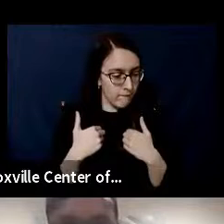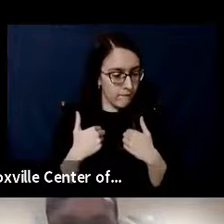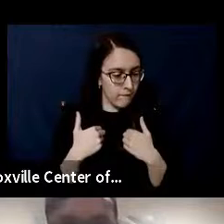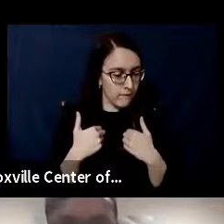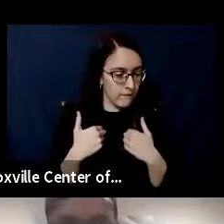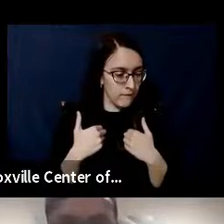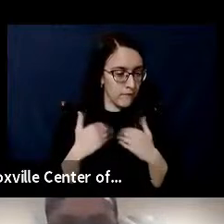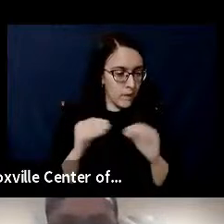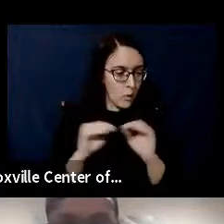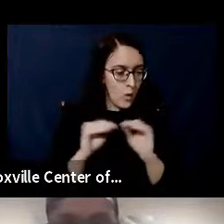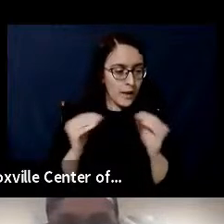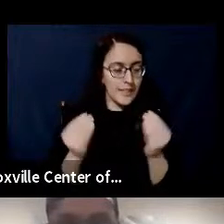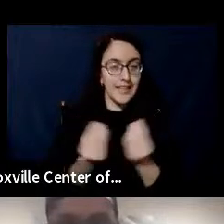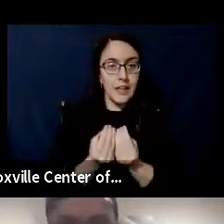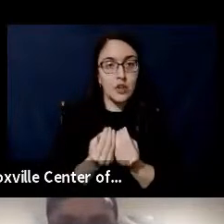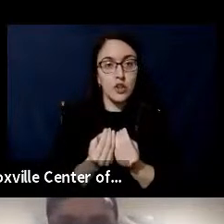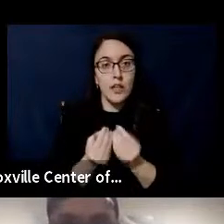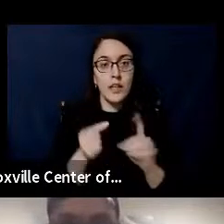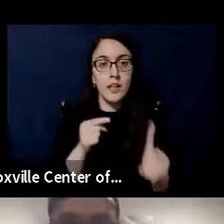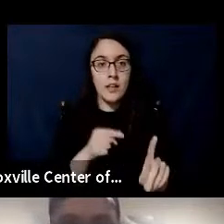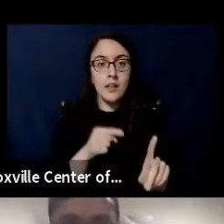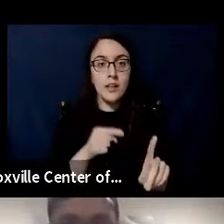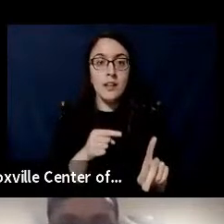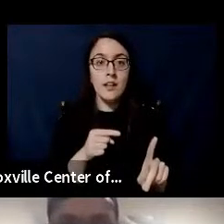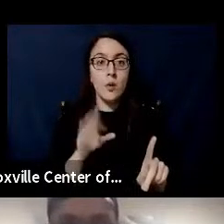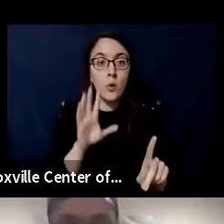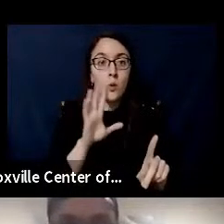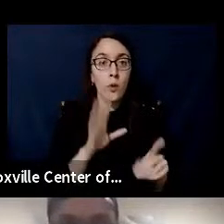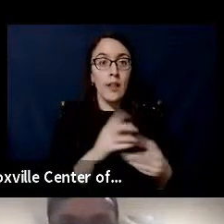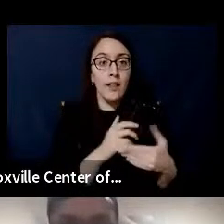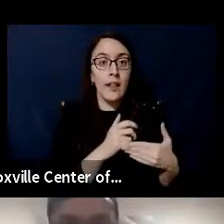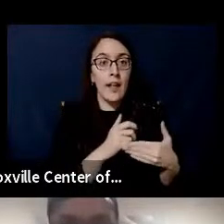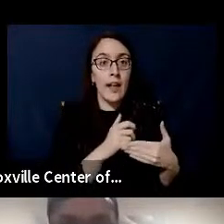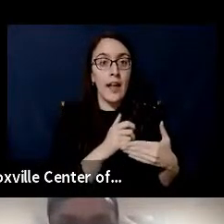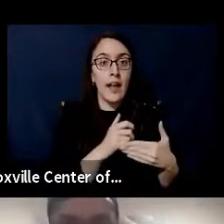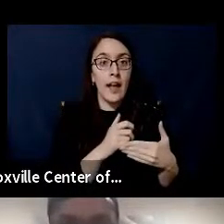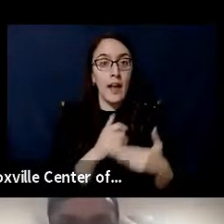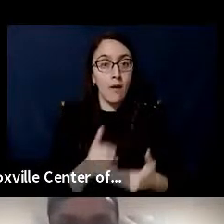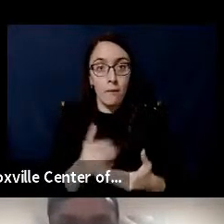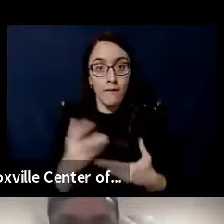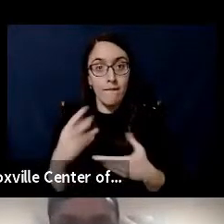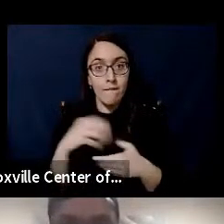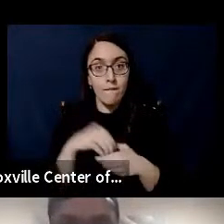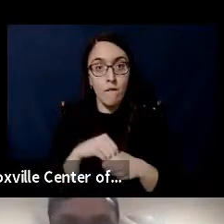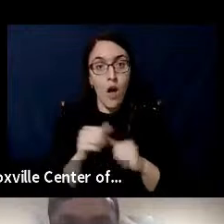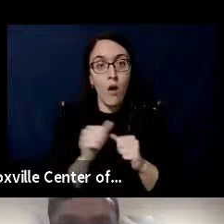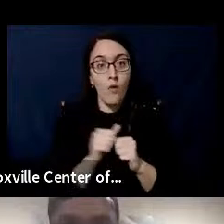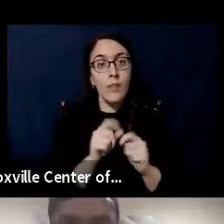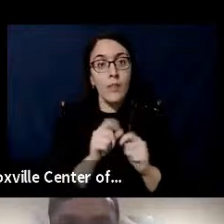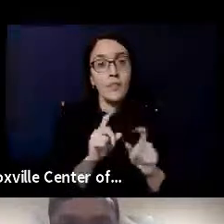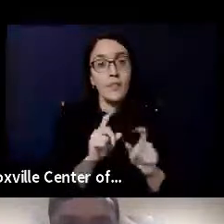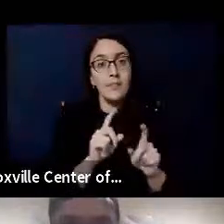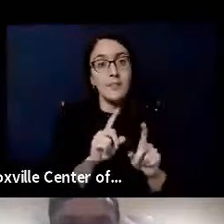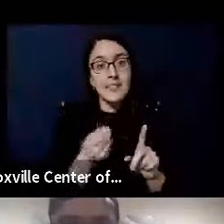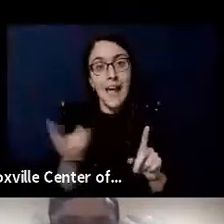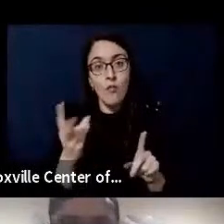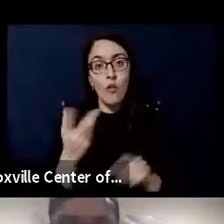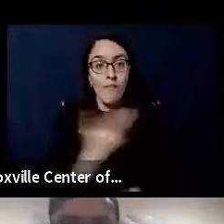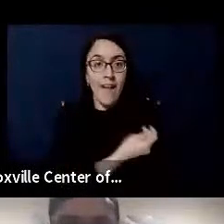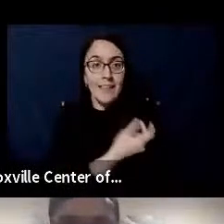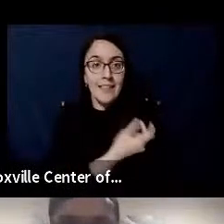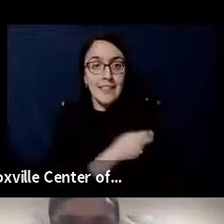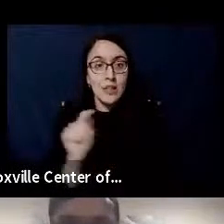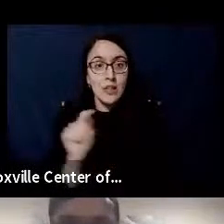an organization that helps, is actually involved in several trials, vaccine trials here